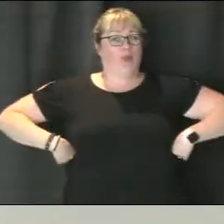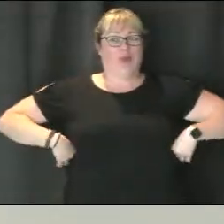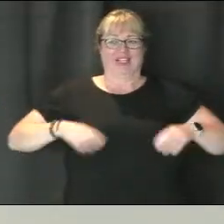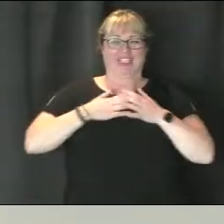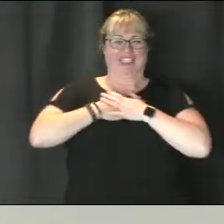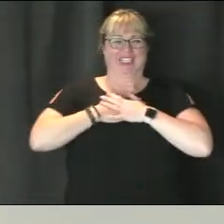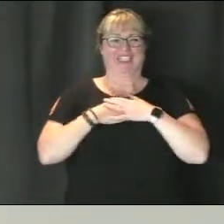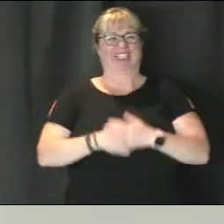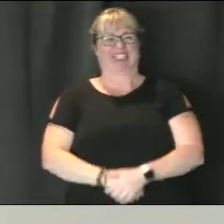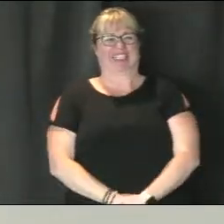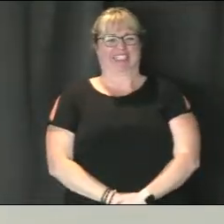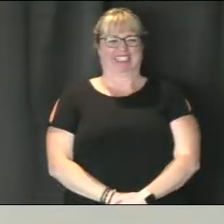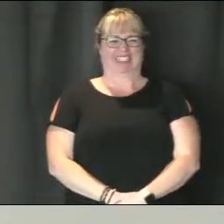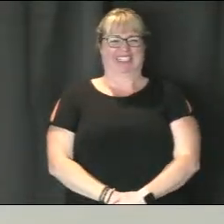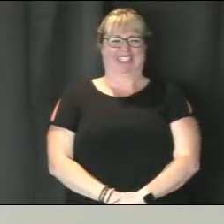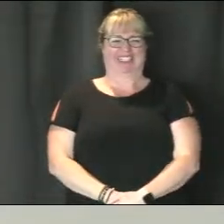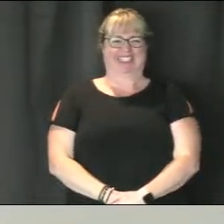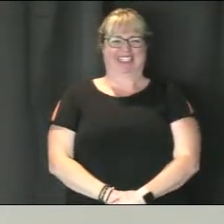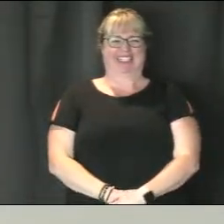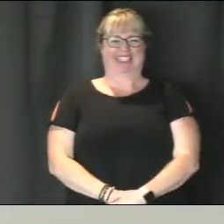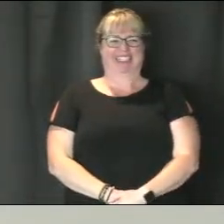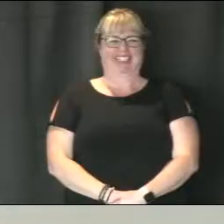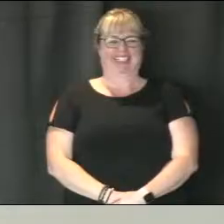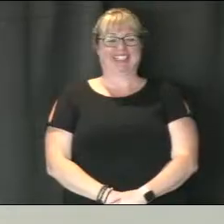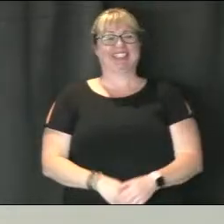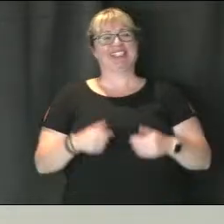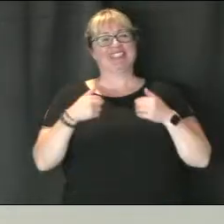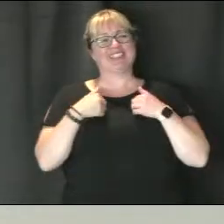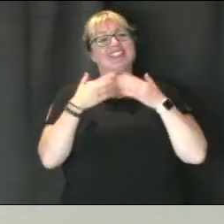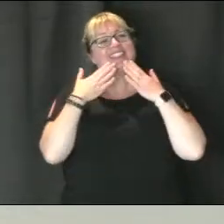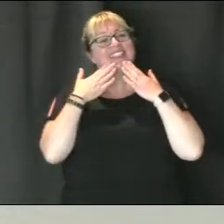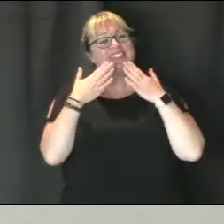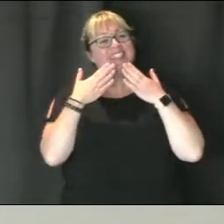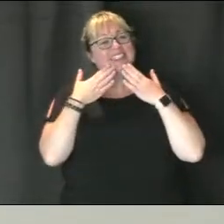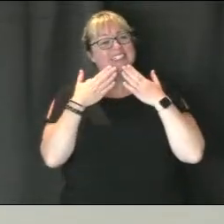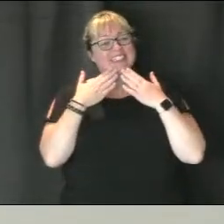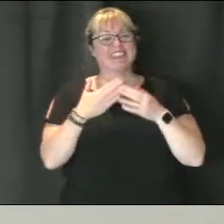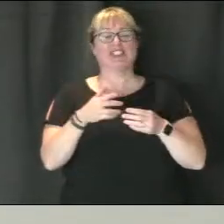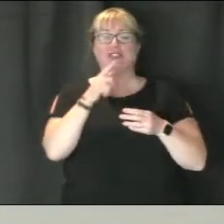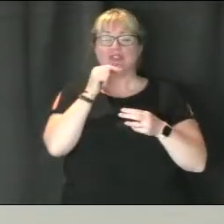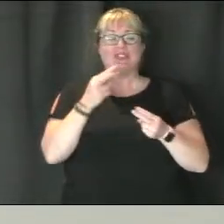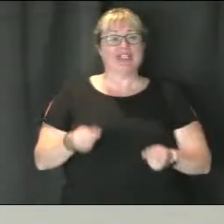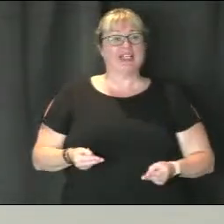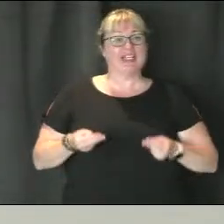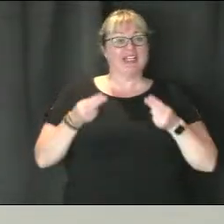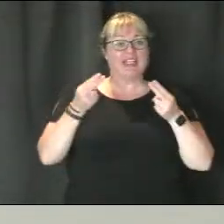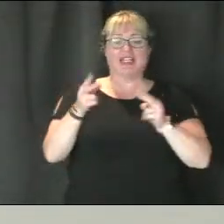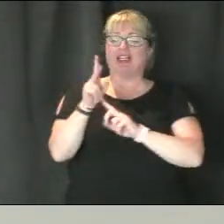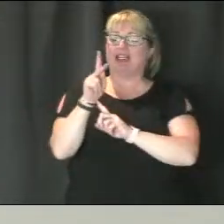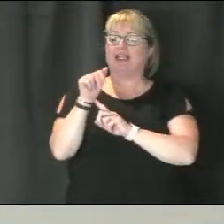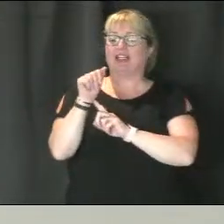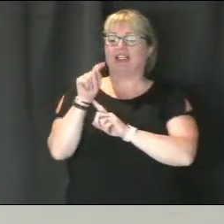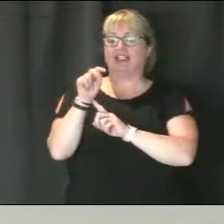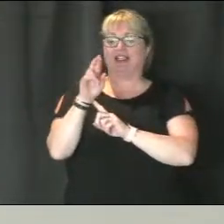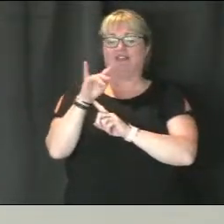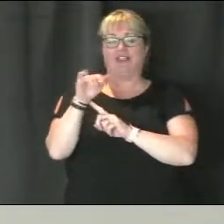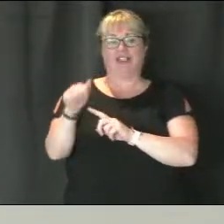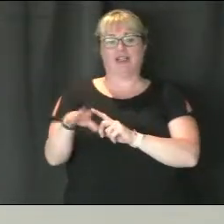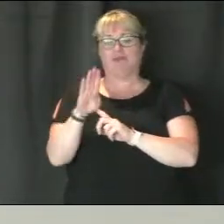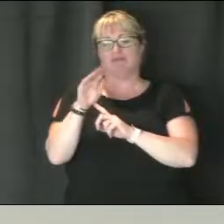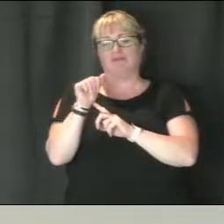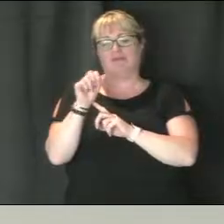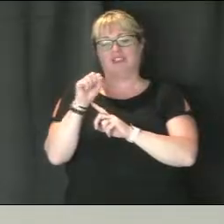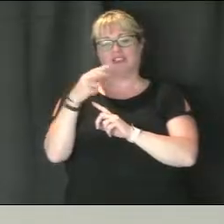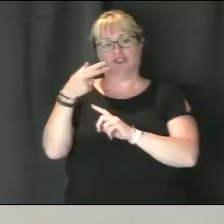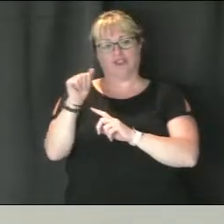I? I'd like to thank my nominator, Katrina Basha, and the others